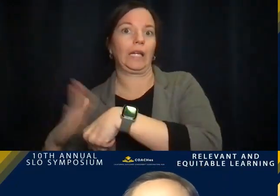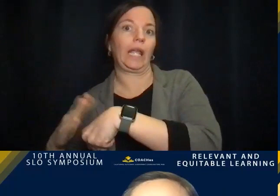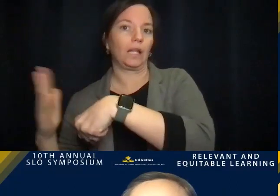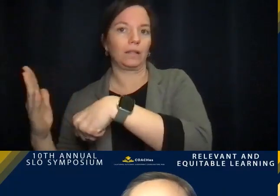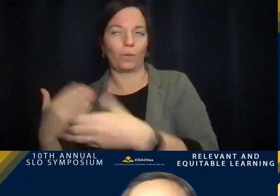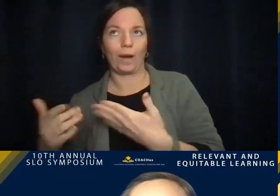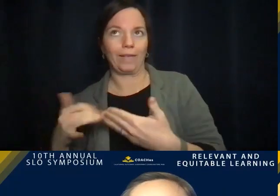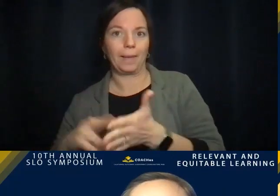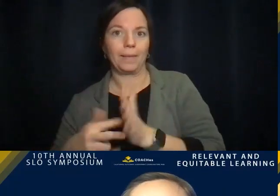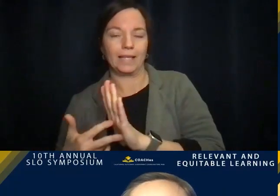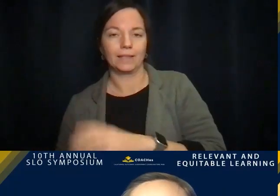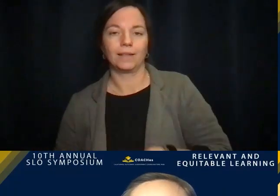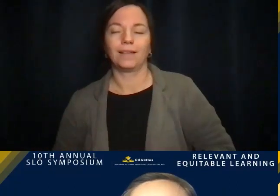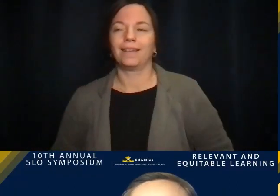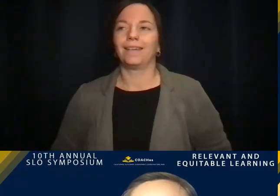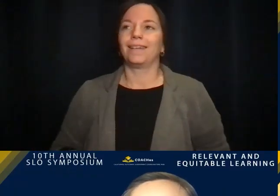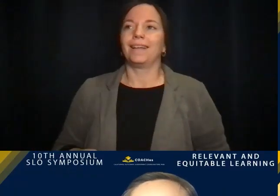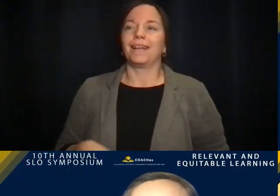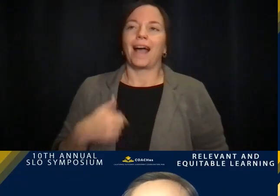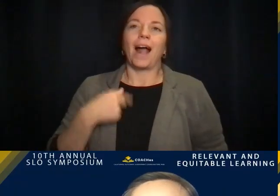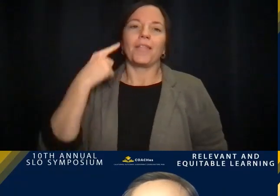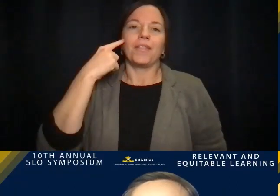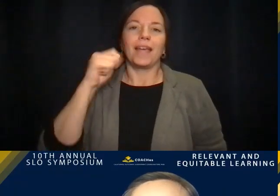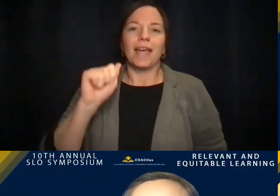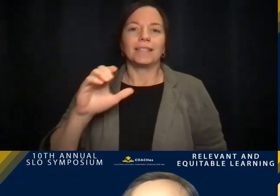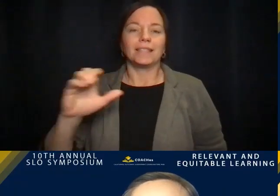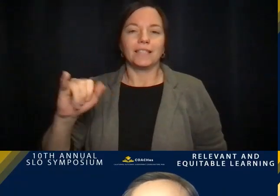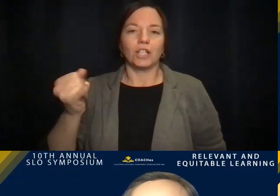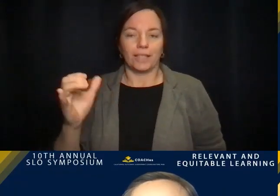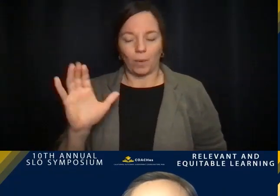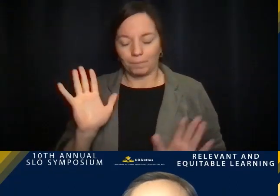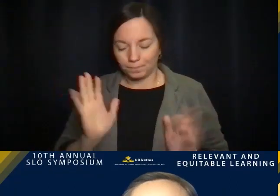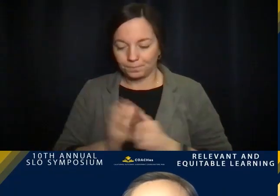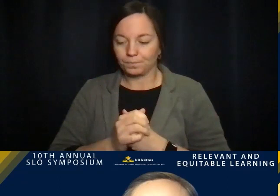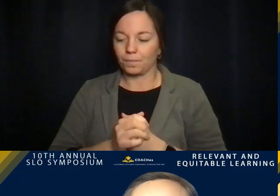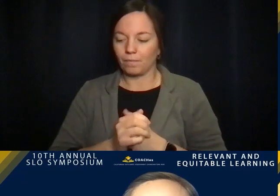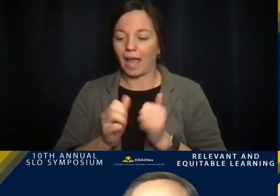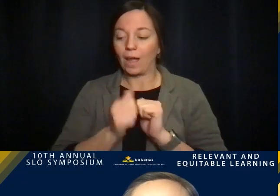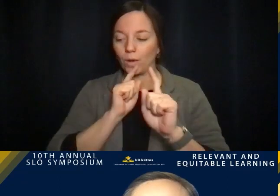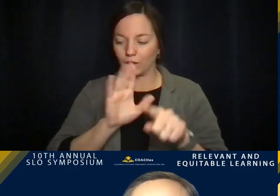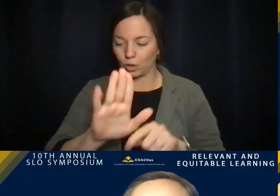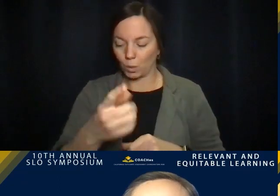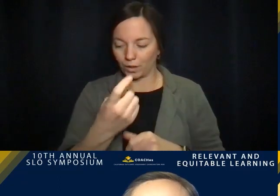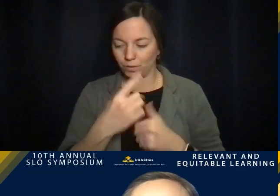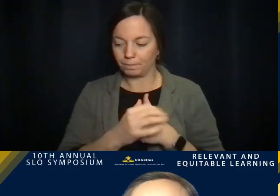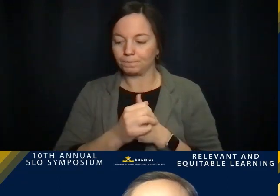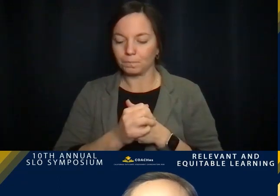And I think, you know, ACCJ, part of the answer to your question is